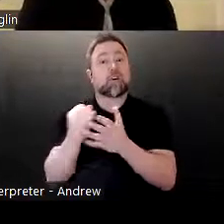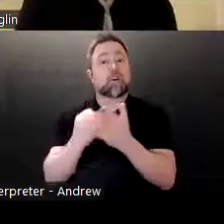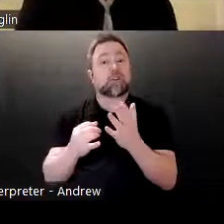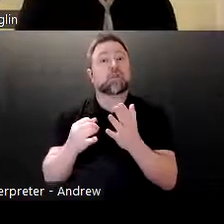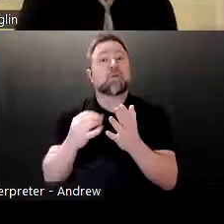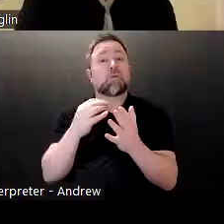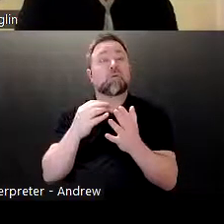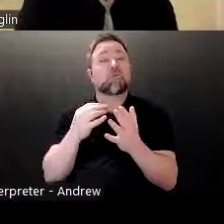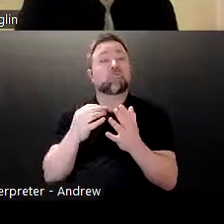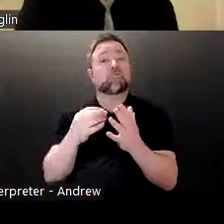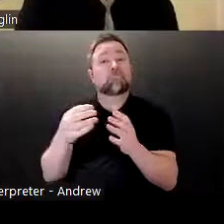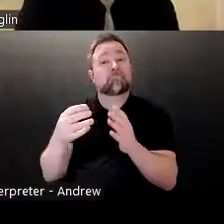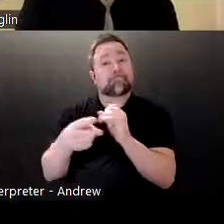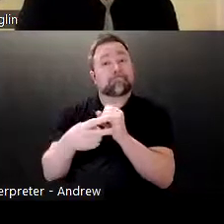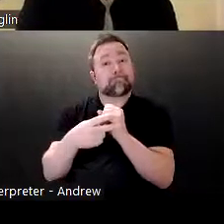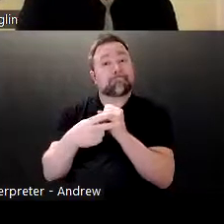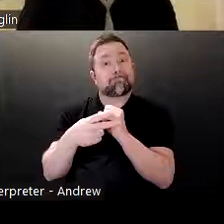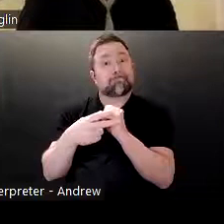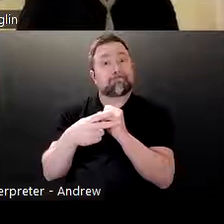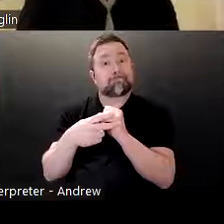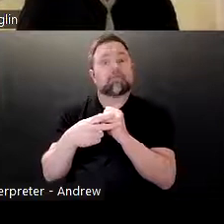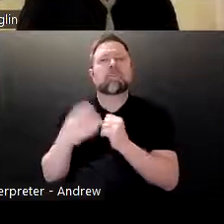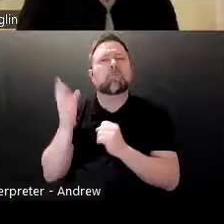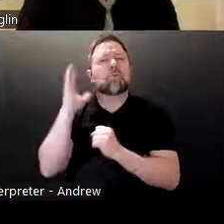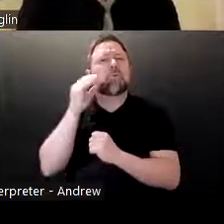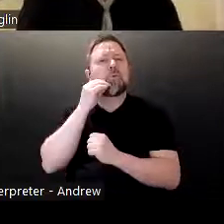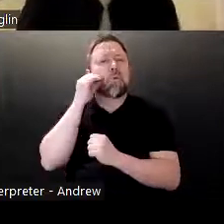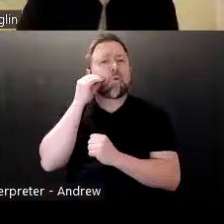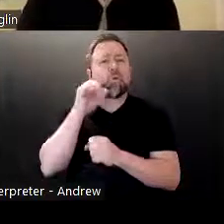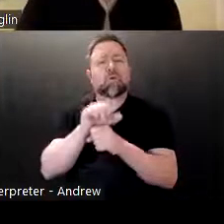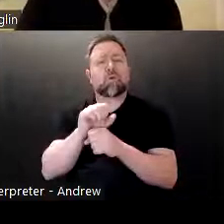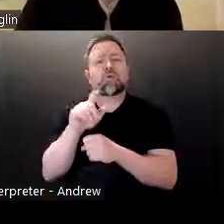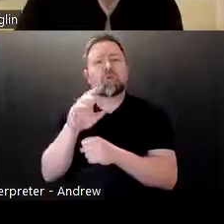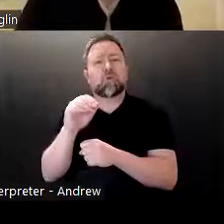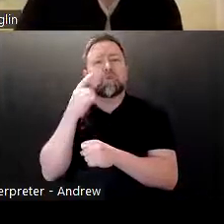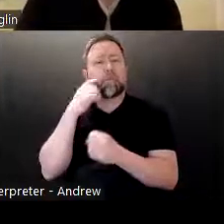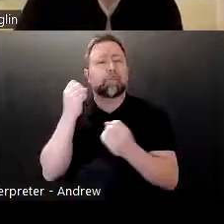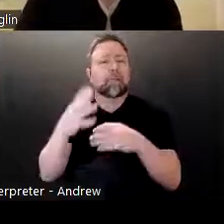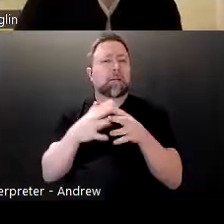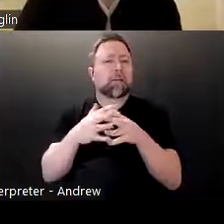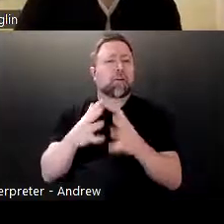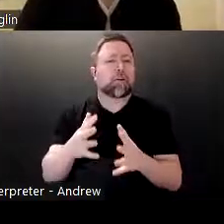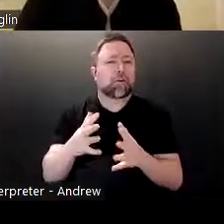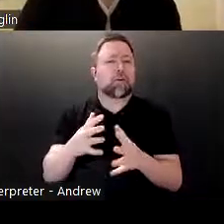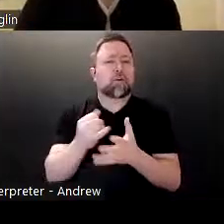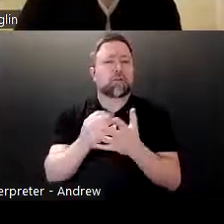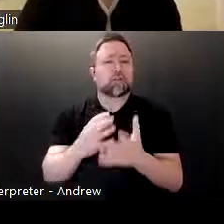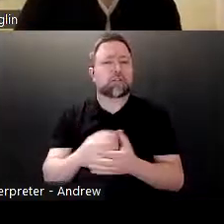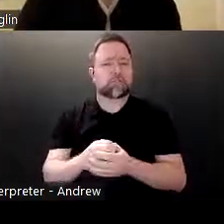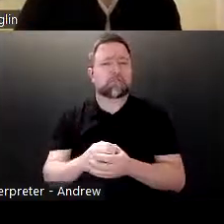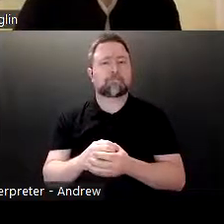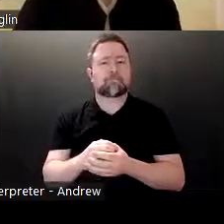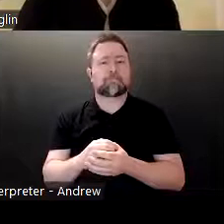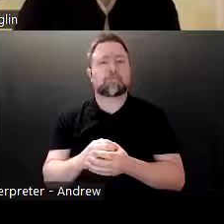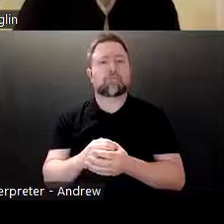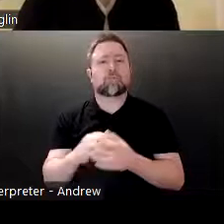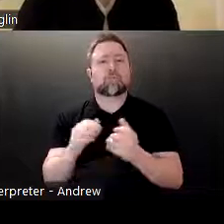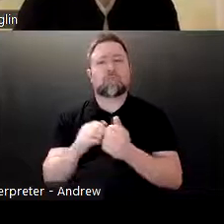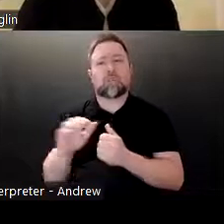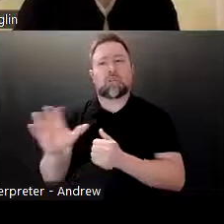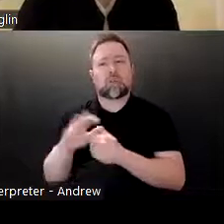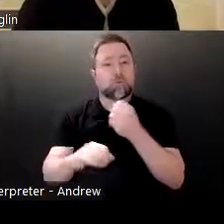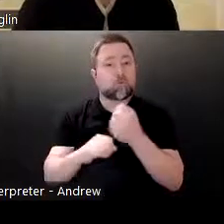museums that were previously homes and working studios to many American artists. Through their support